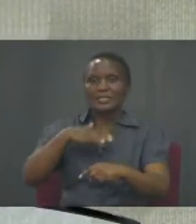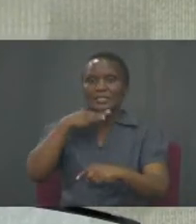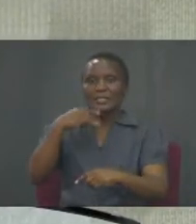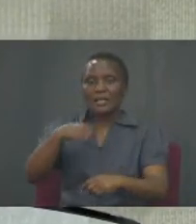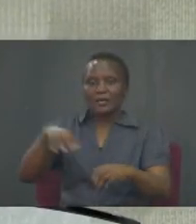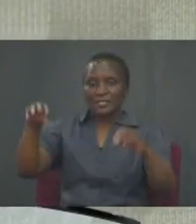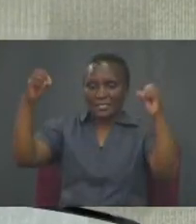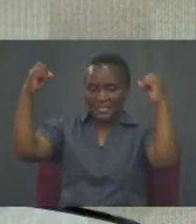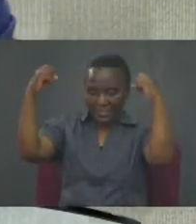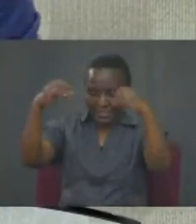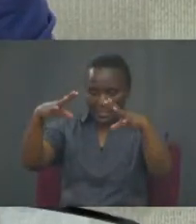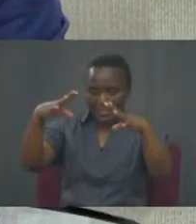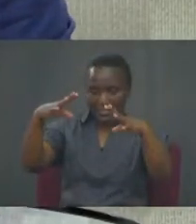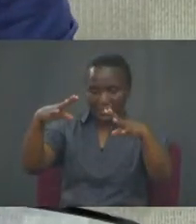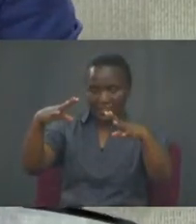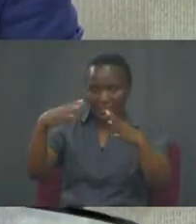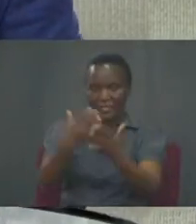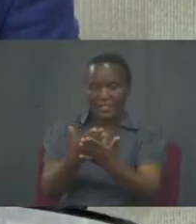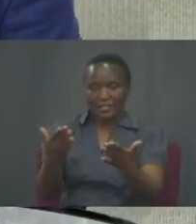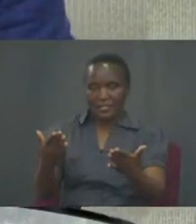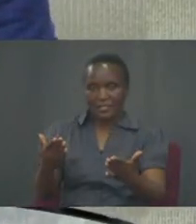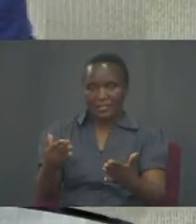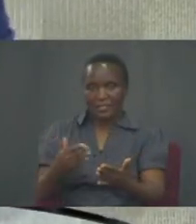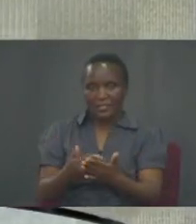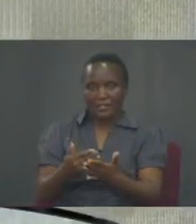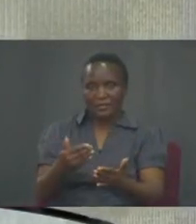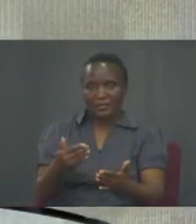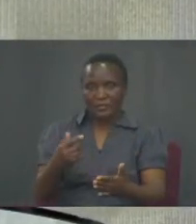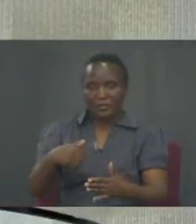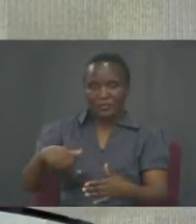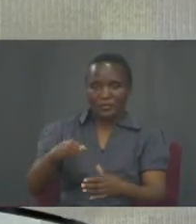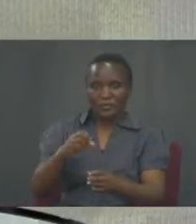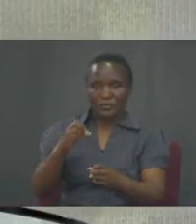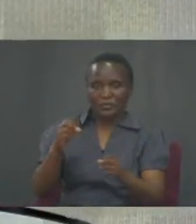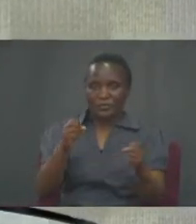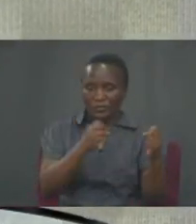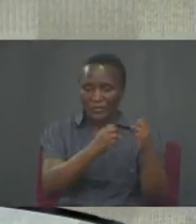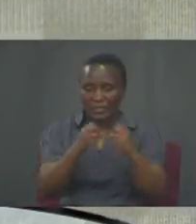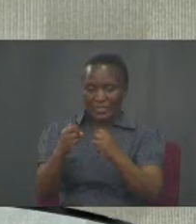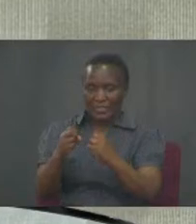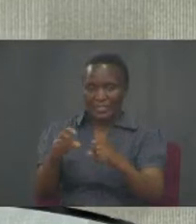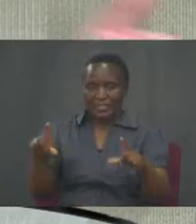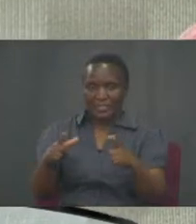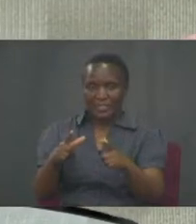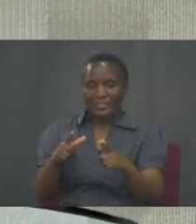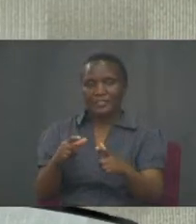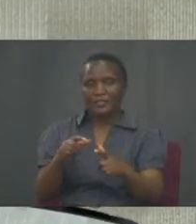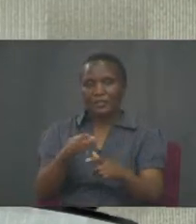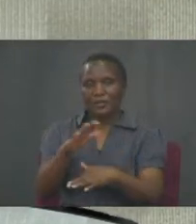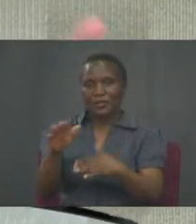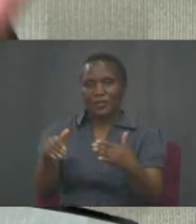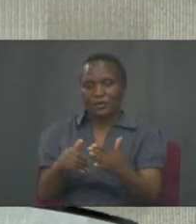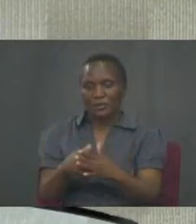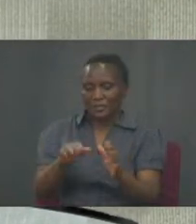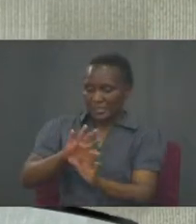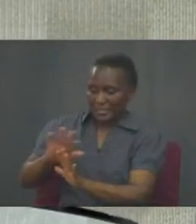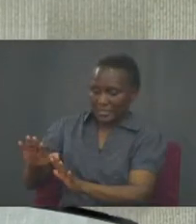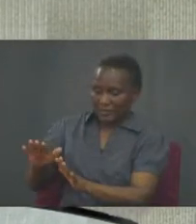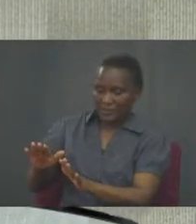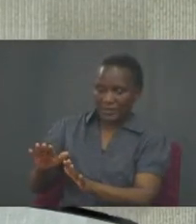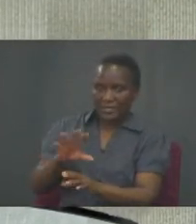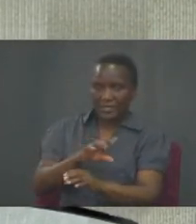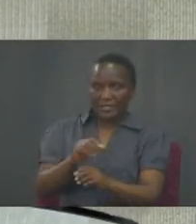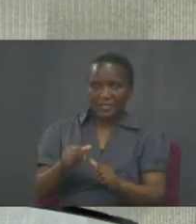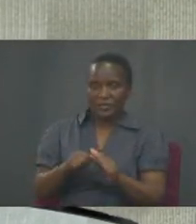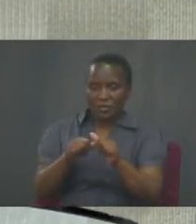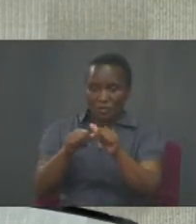On every hand the foe we find, drawn up in dread array. Let tents of ease be left behind, and onward to